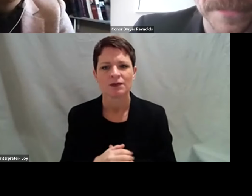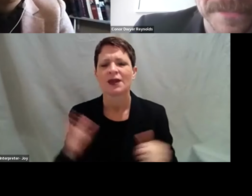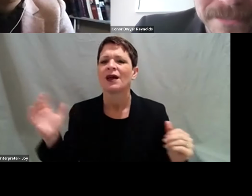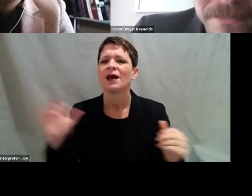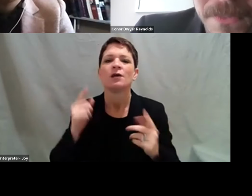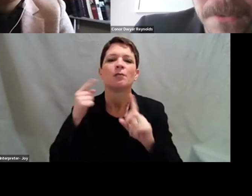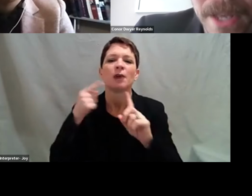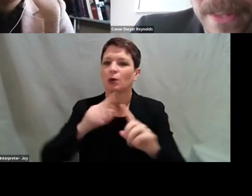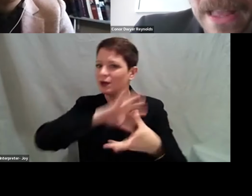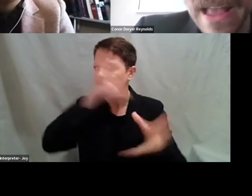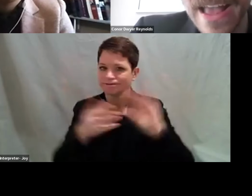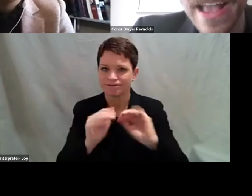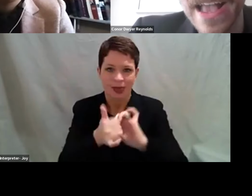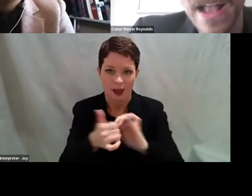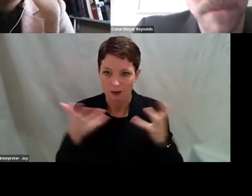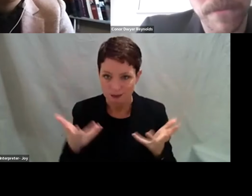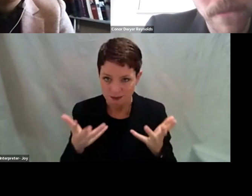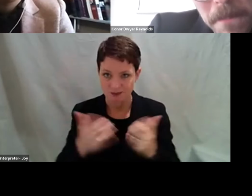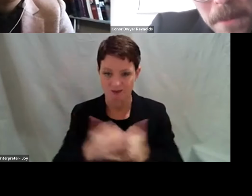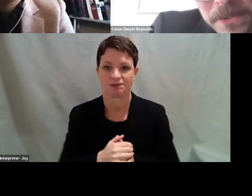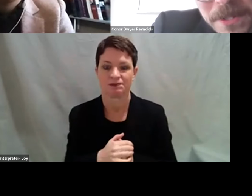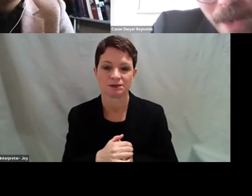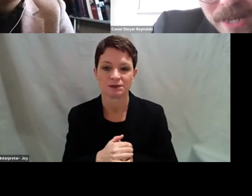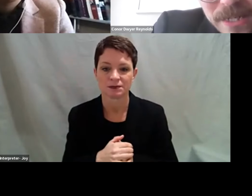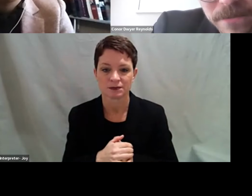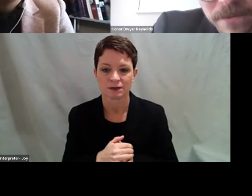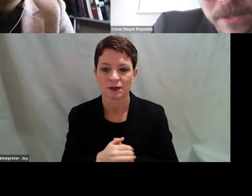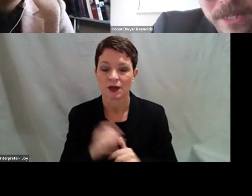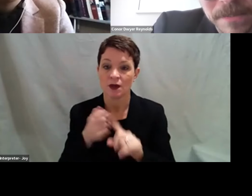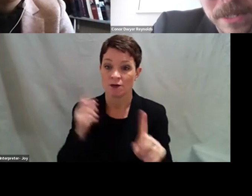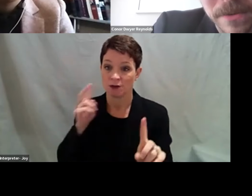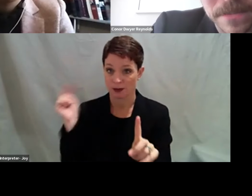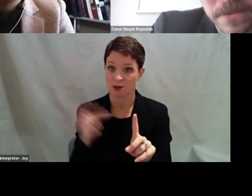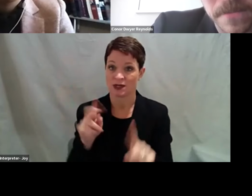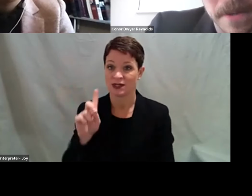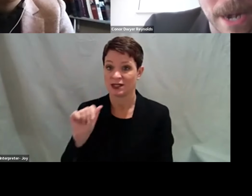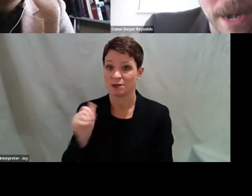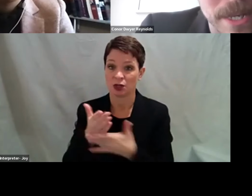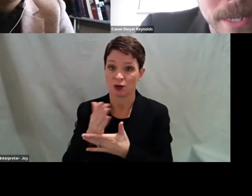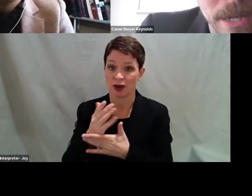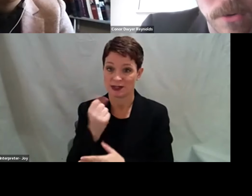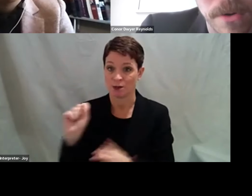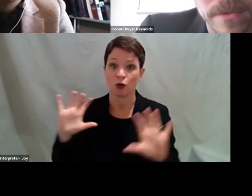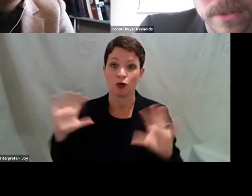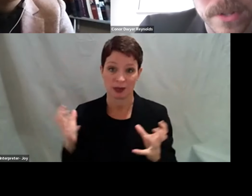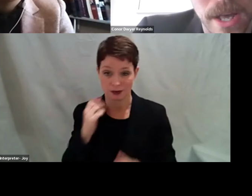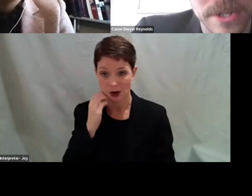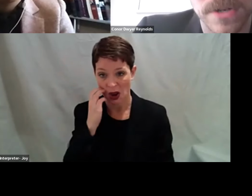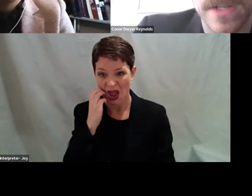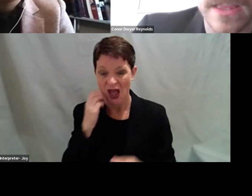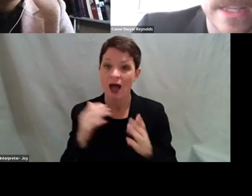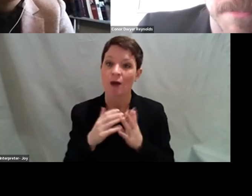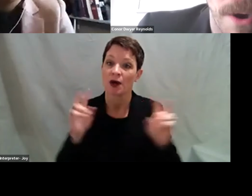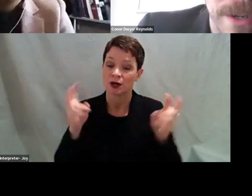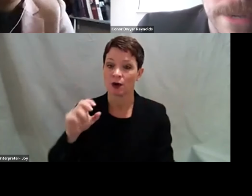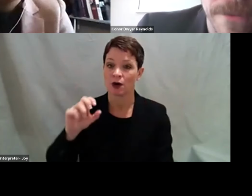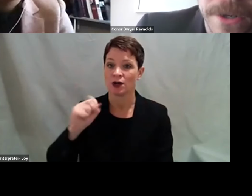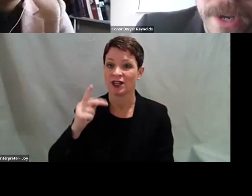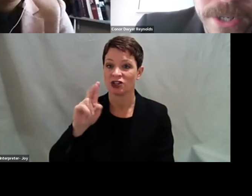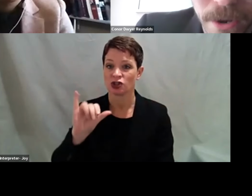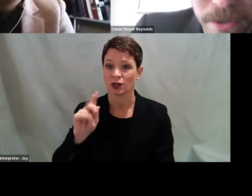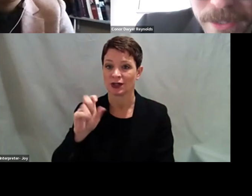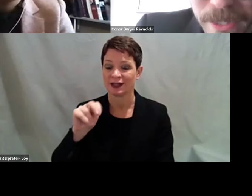together? Well, from the perspective of the disability rights movement, and I want to again quote Shirley Lynn's